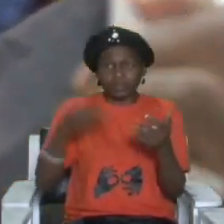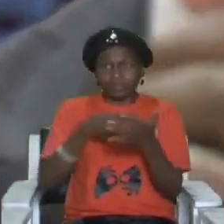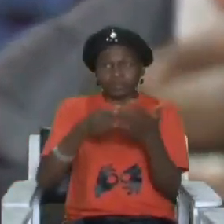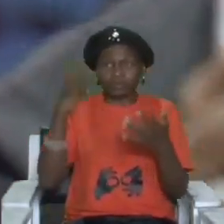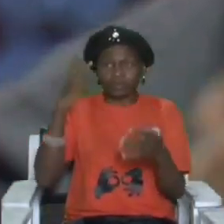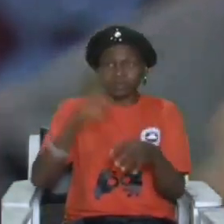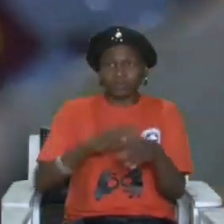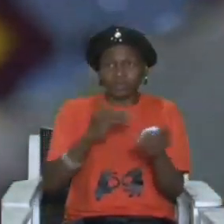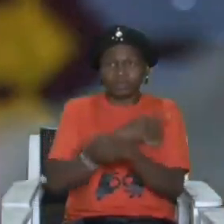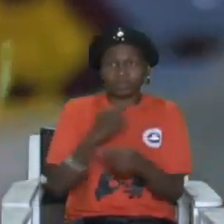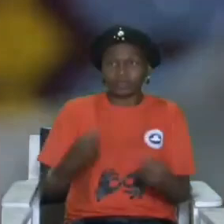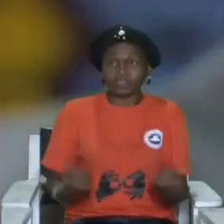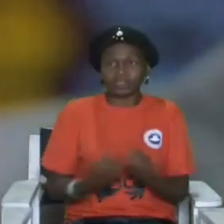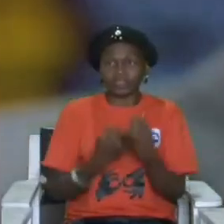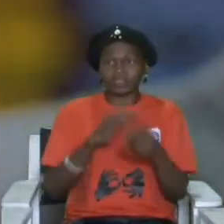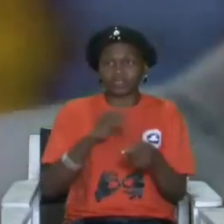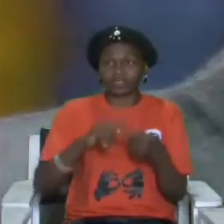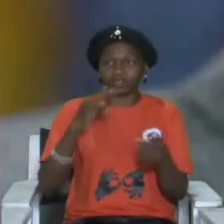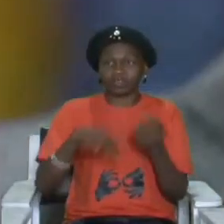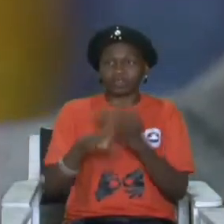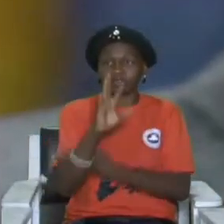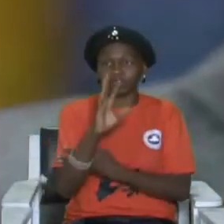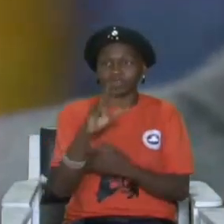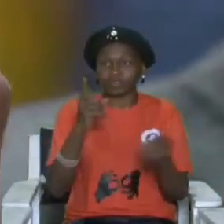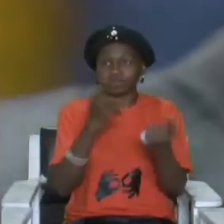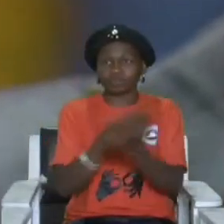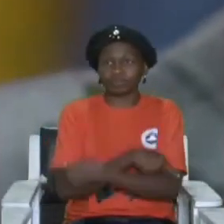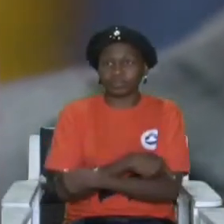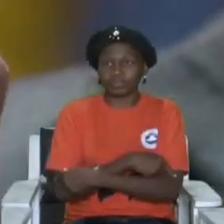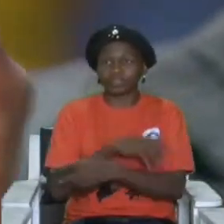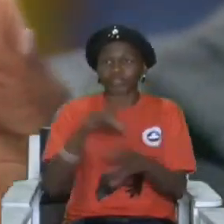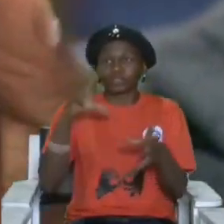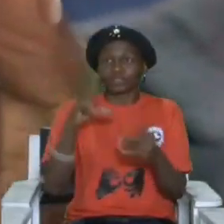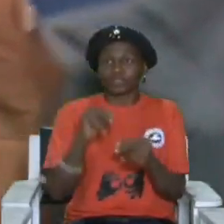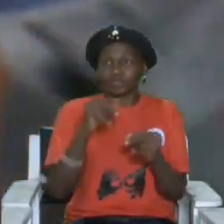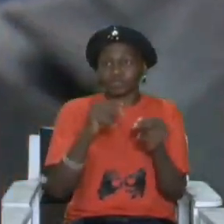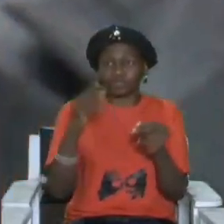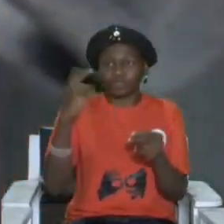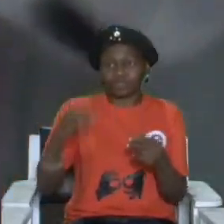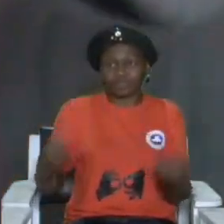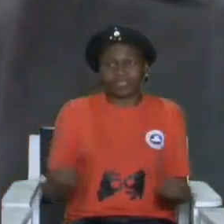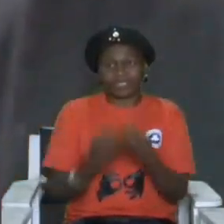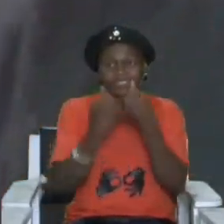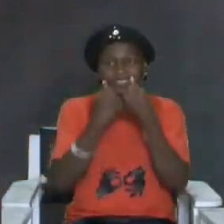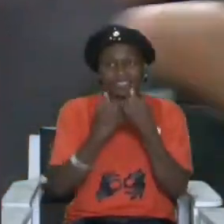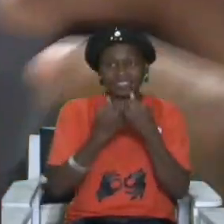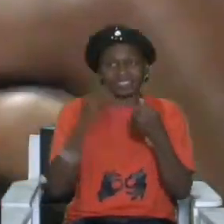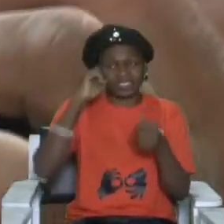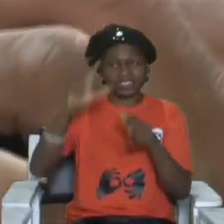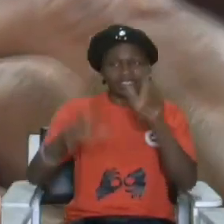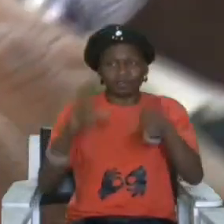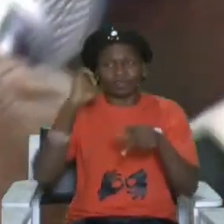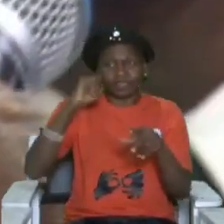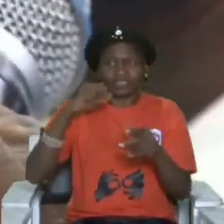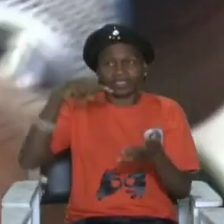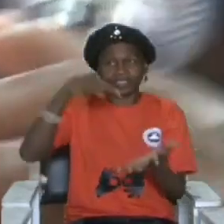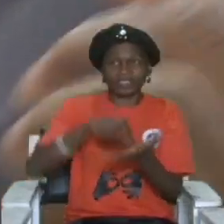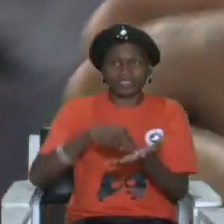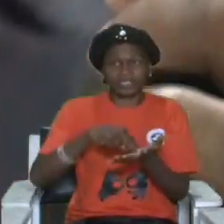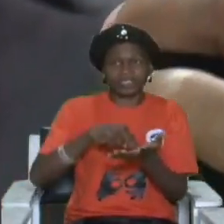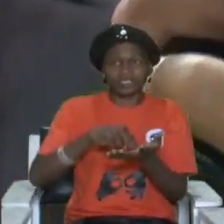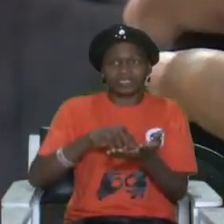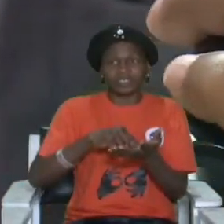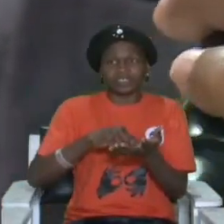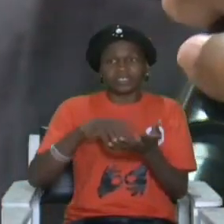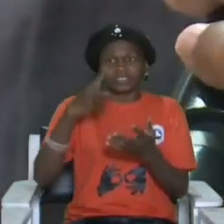day of the accident, and to the glory of God today, no traces of accident. I can walk, I can stand.